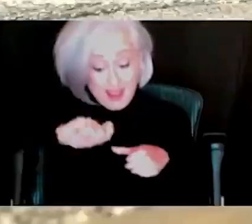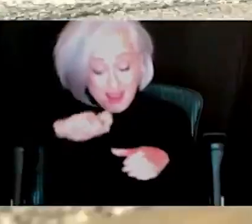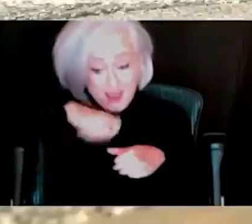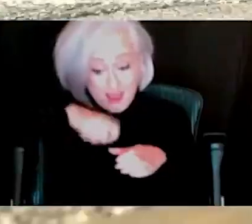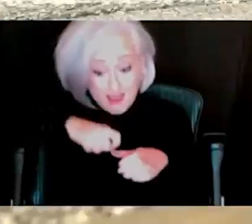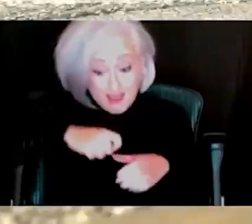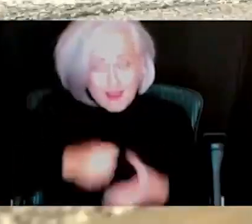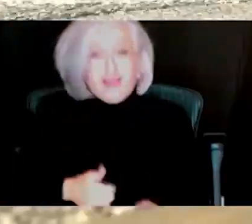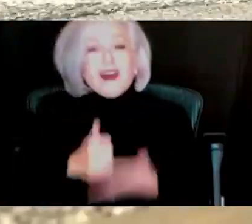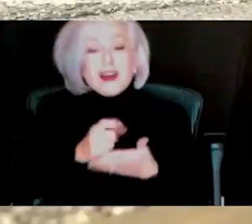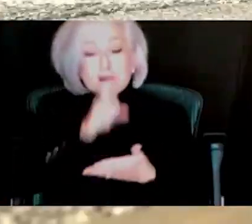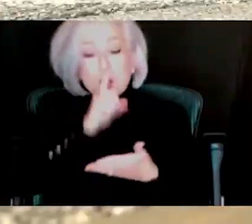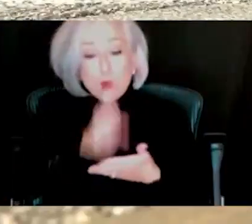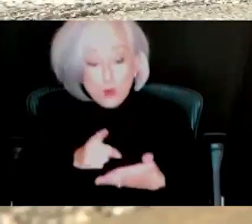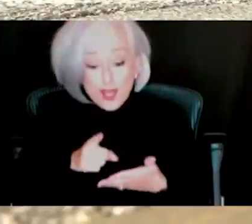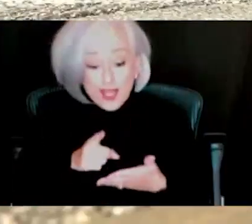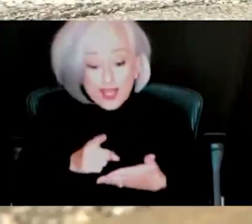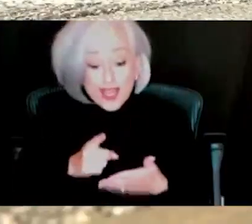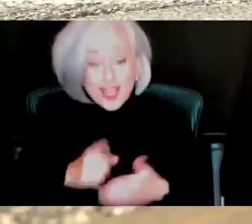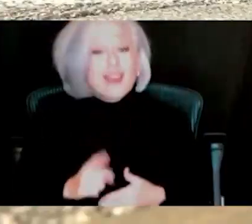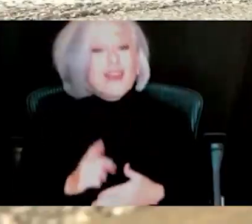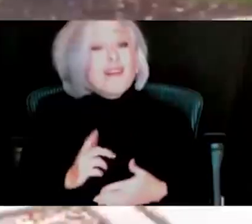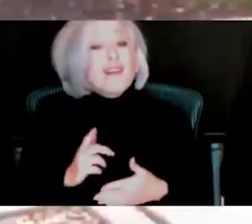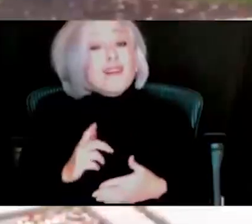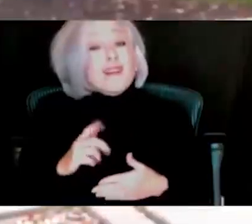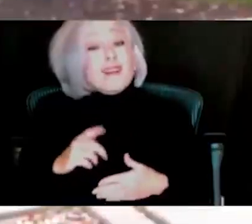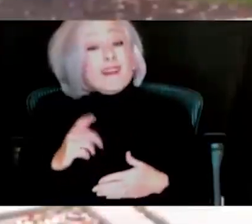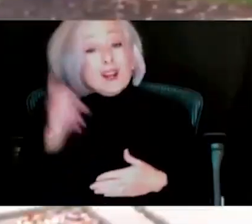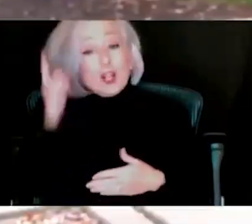youth. Well, I would like to